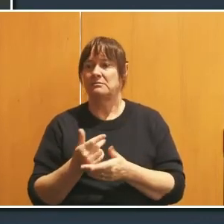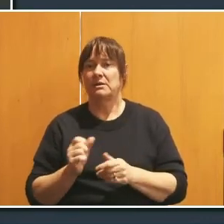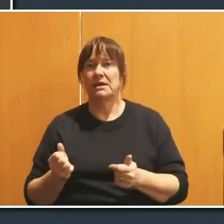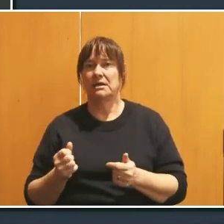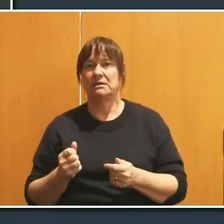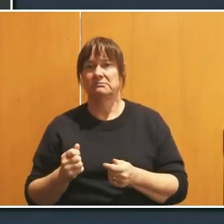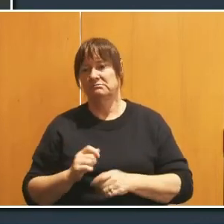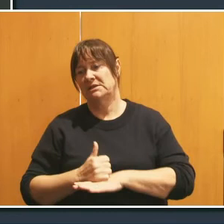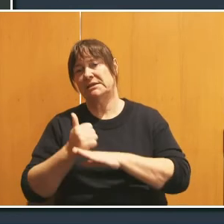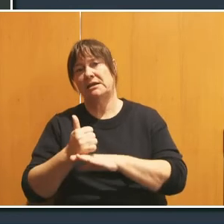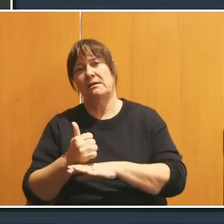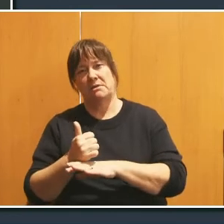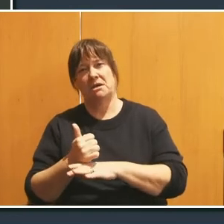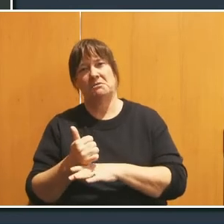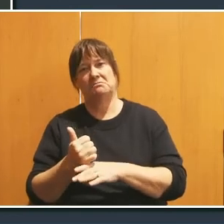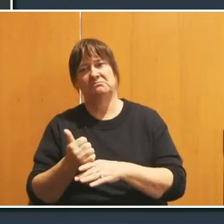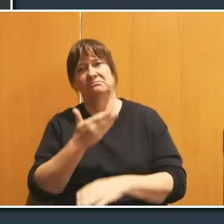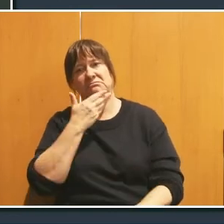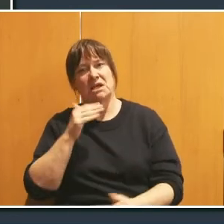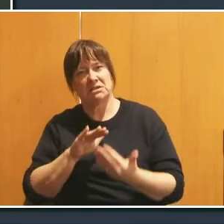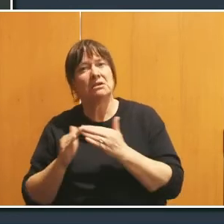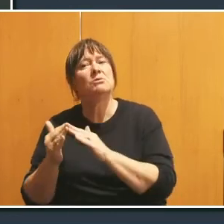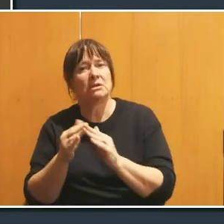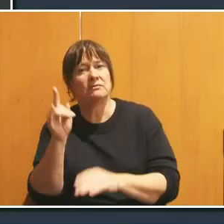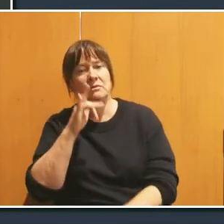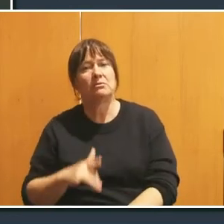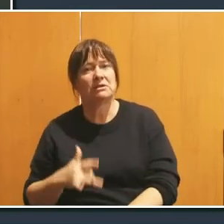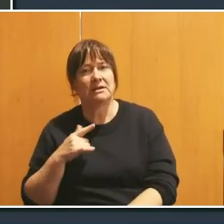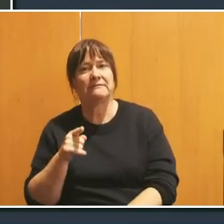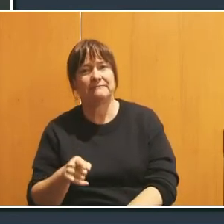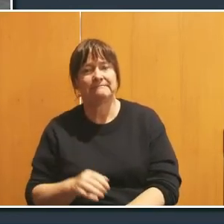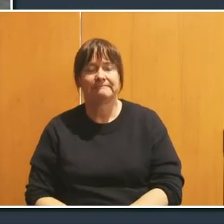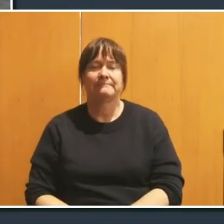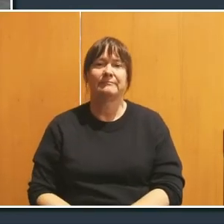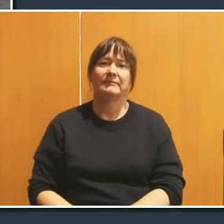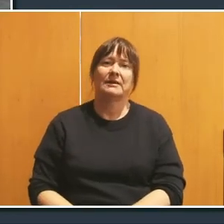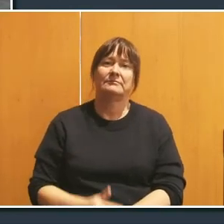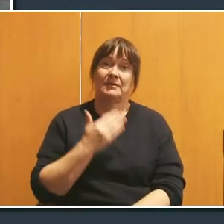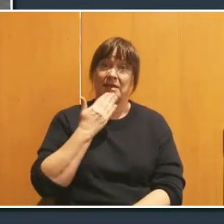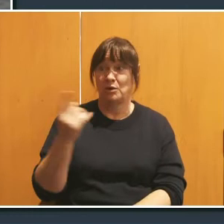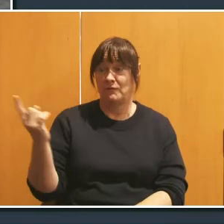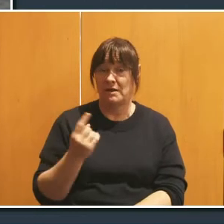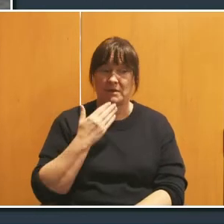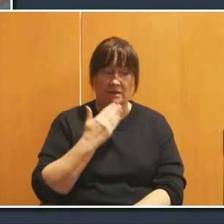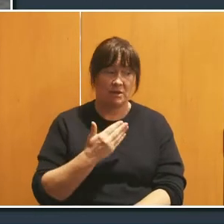So Okay, well, thank you very much. Thank you for giving us the opportunity to come along. Thank you very much, Okay, Judith. Cheers.